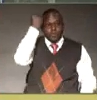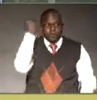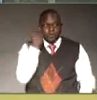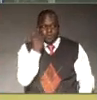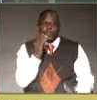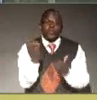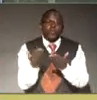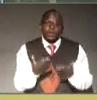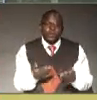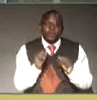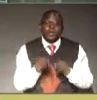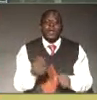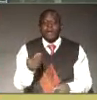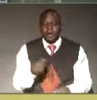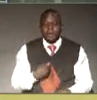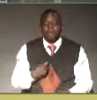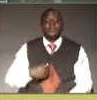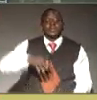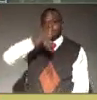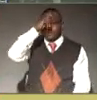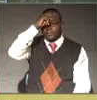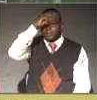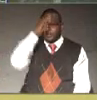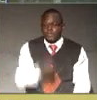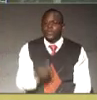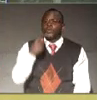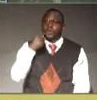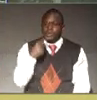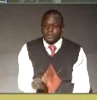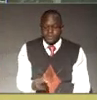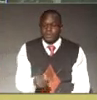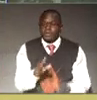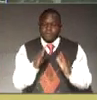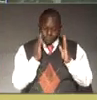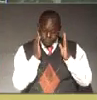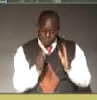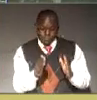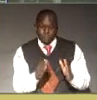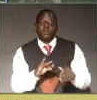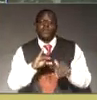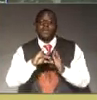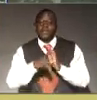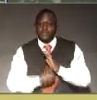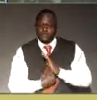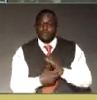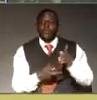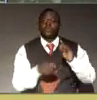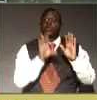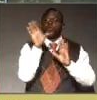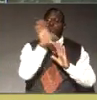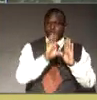where we would have a final say in regard to the issue of